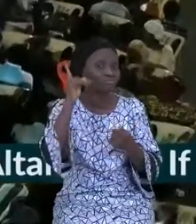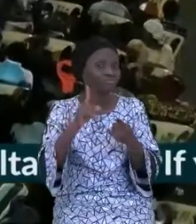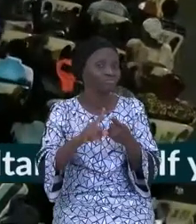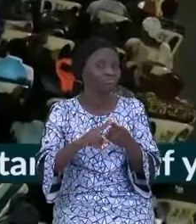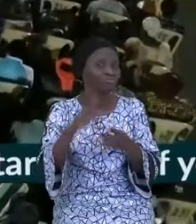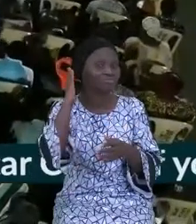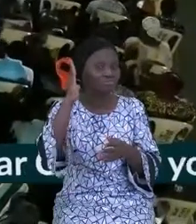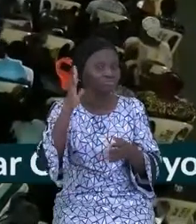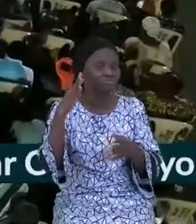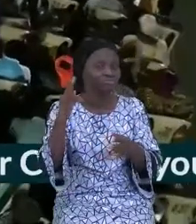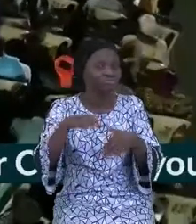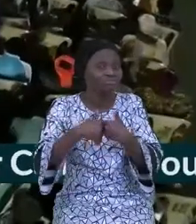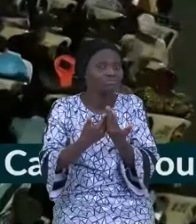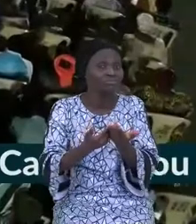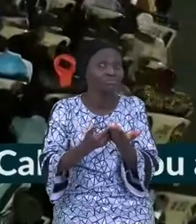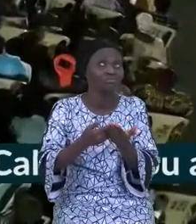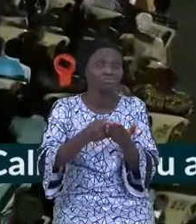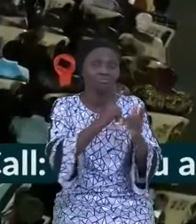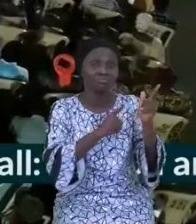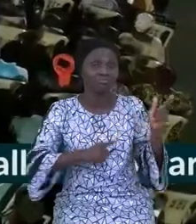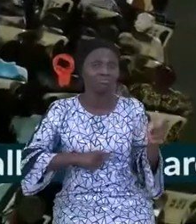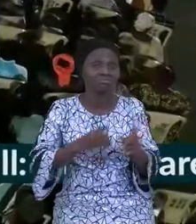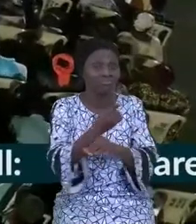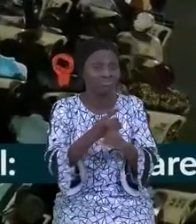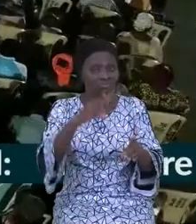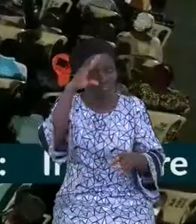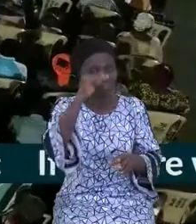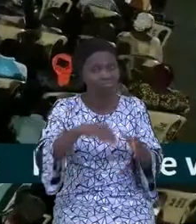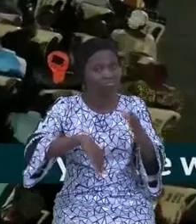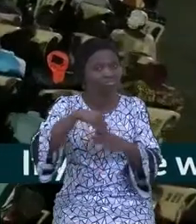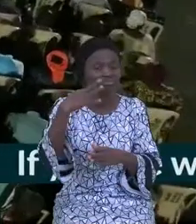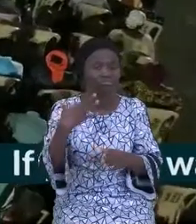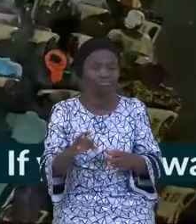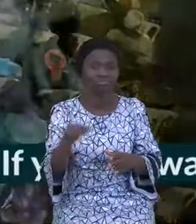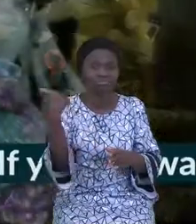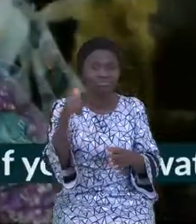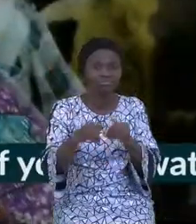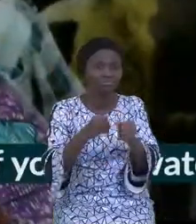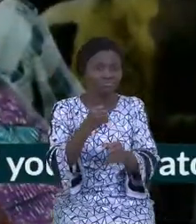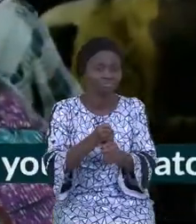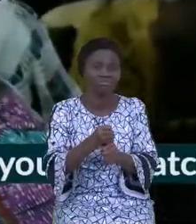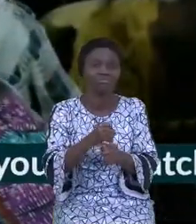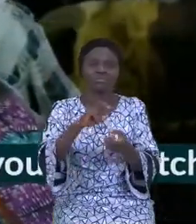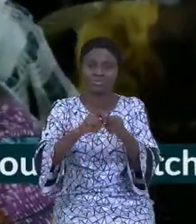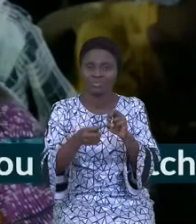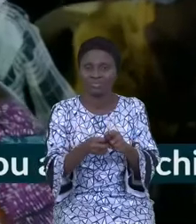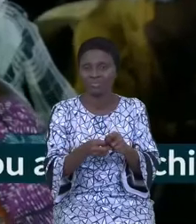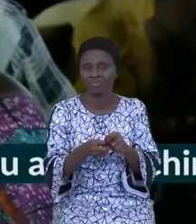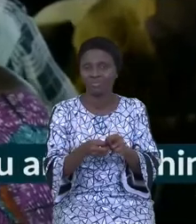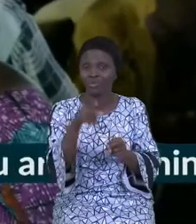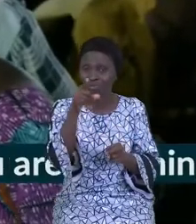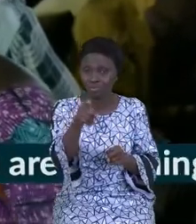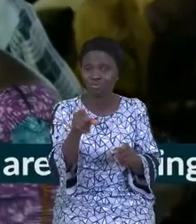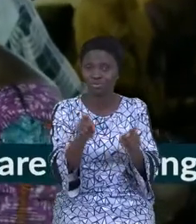own, is it 2 years, 20 years, any numbers of years? You will leave them here tonight